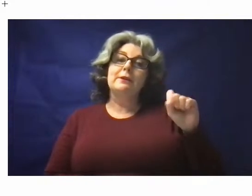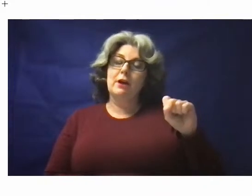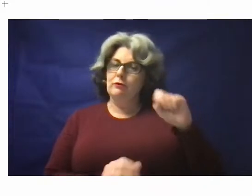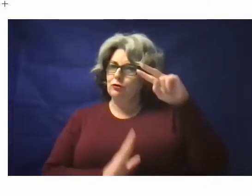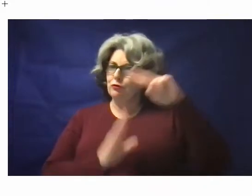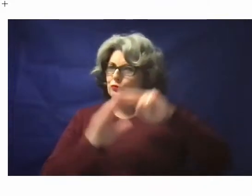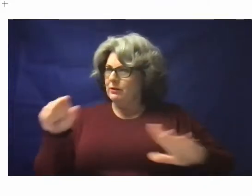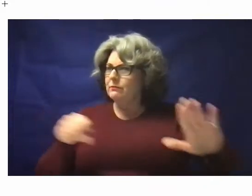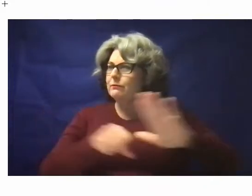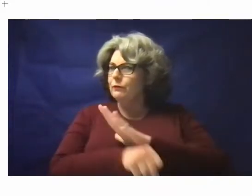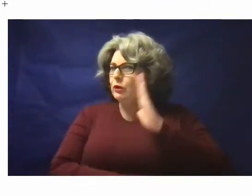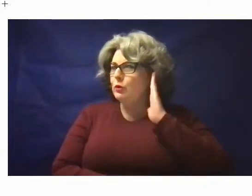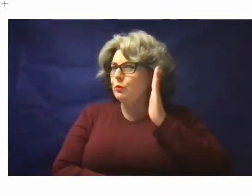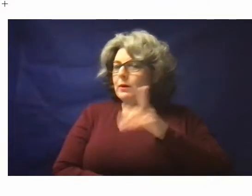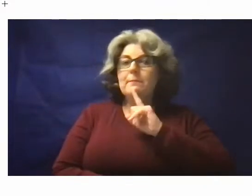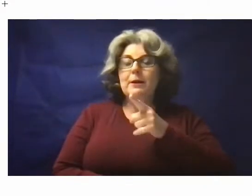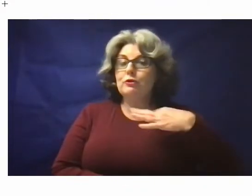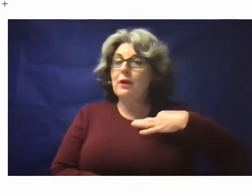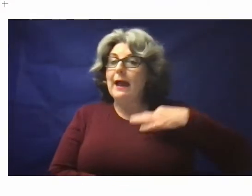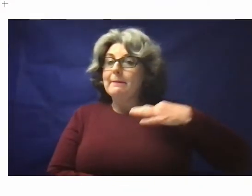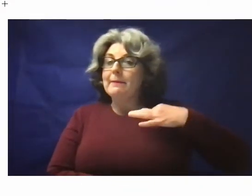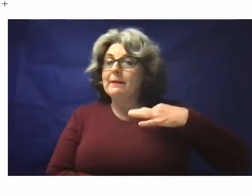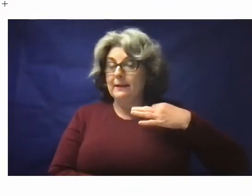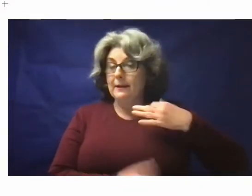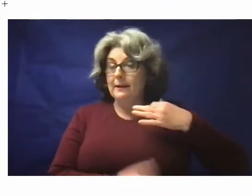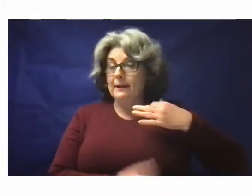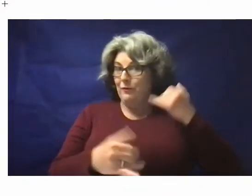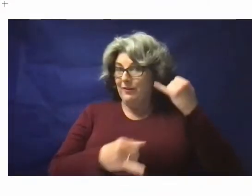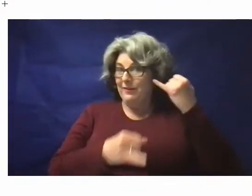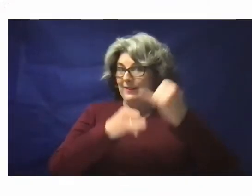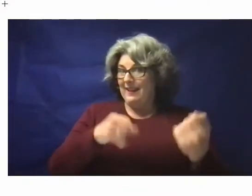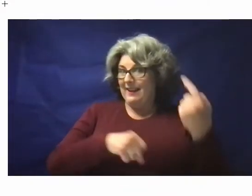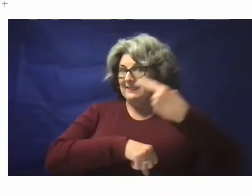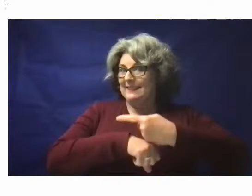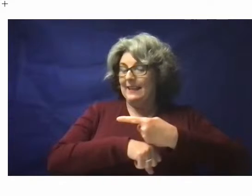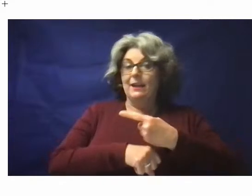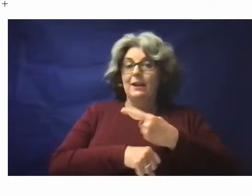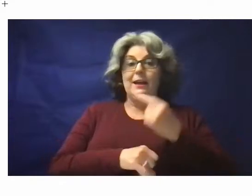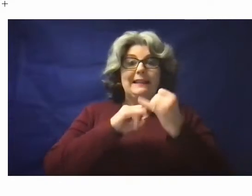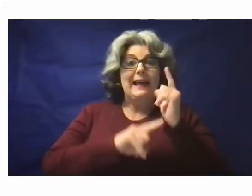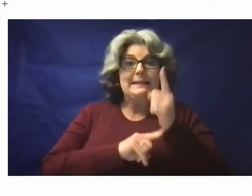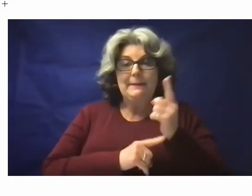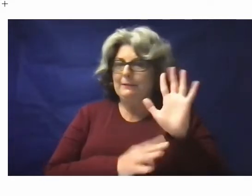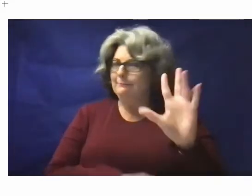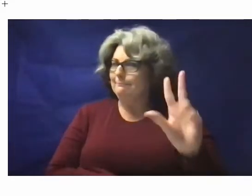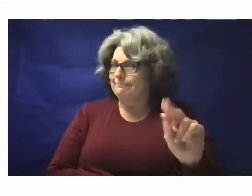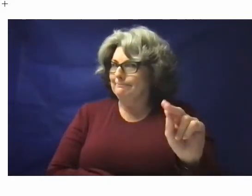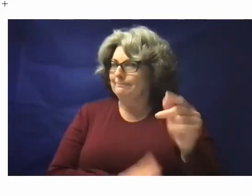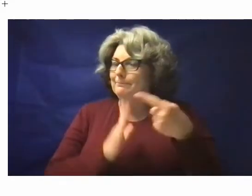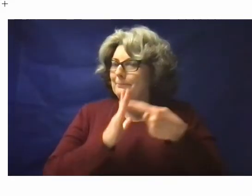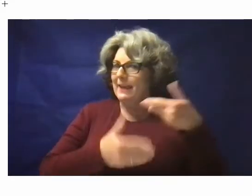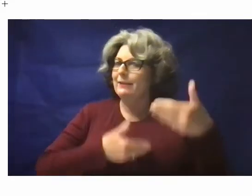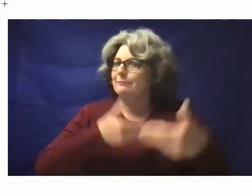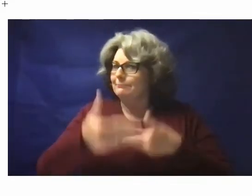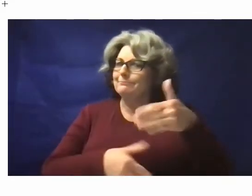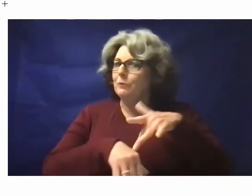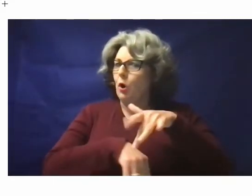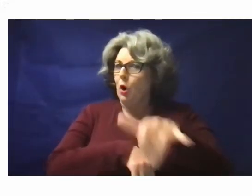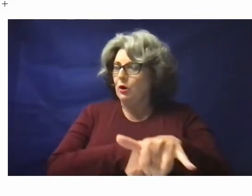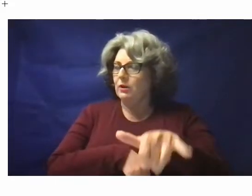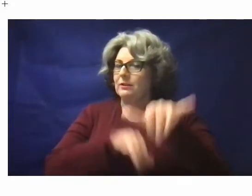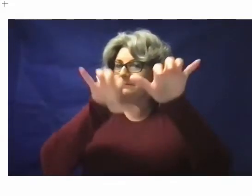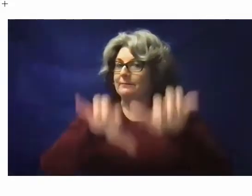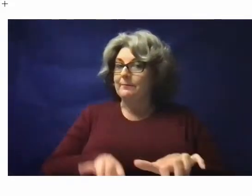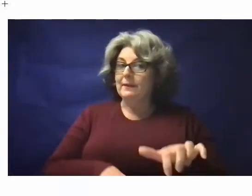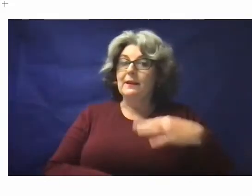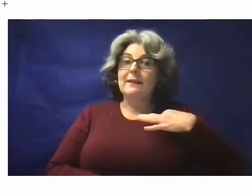Be sure your application is in before the deadline. Don't wait until the last minute to start the application process. The application process